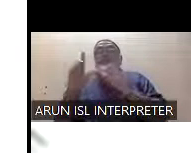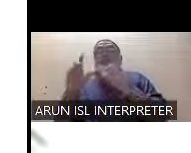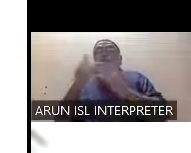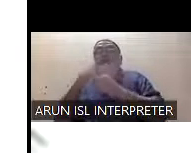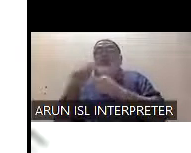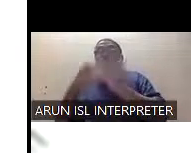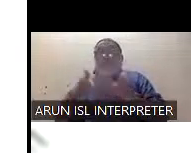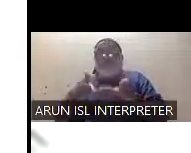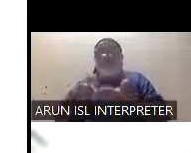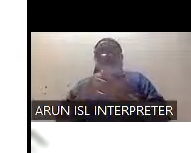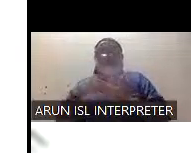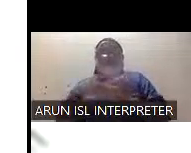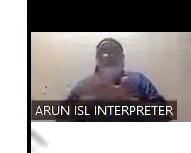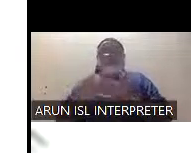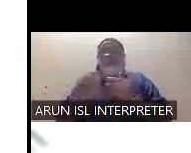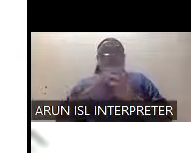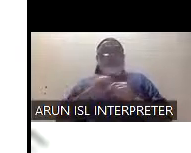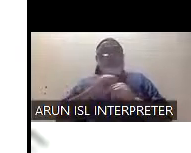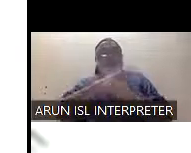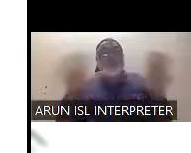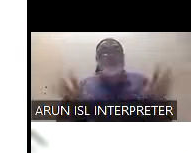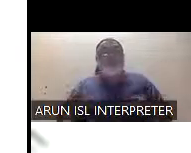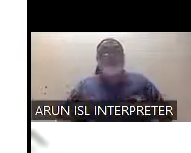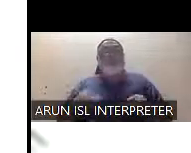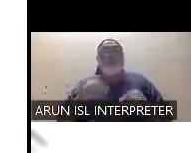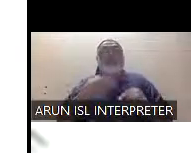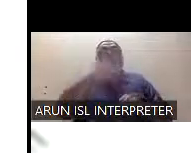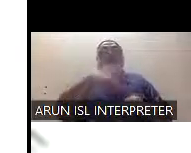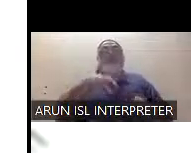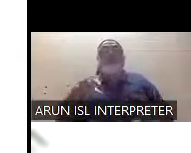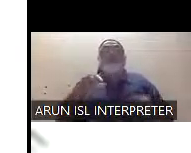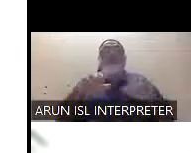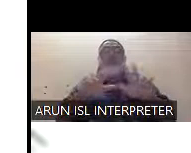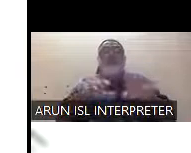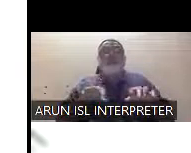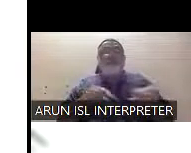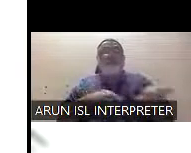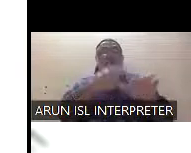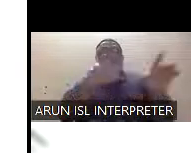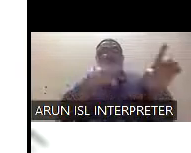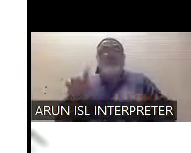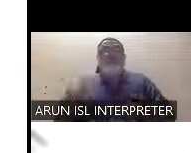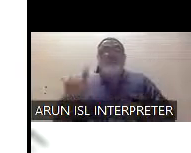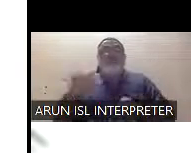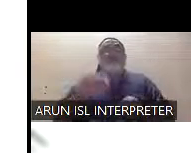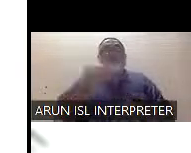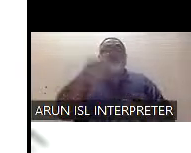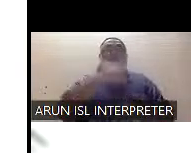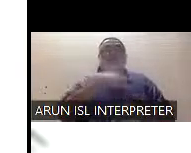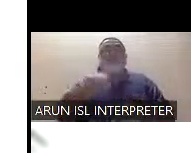this. And the complete web page should be ideally navigable through a keyboard, because very often somebody who